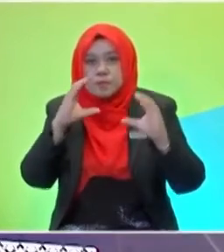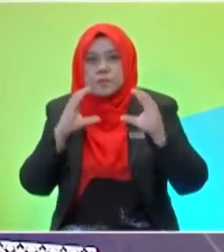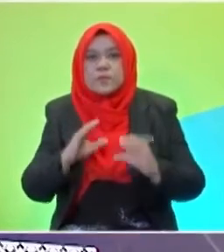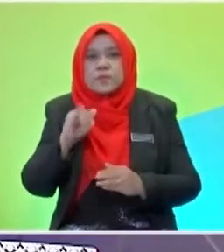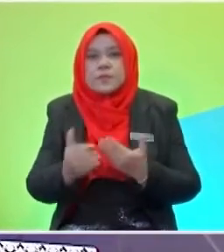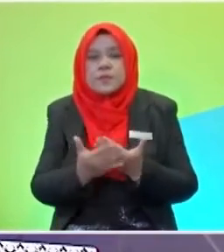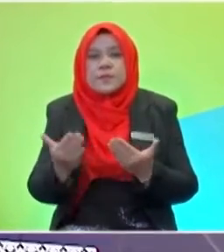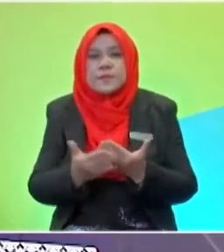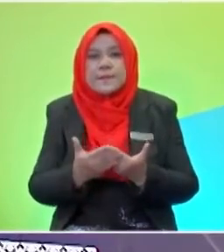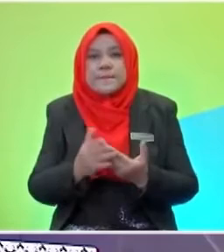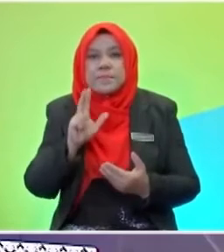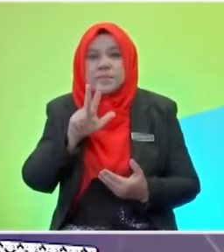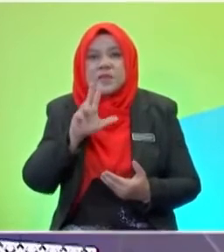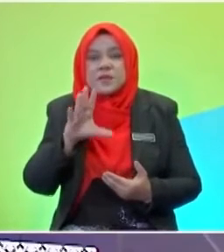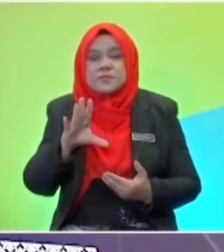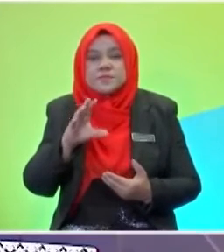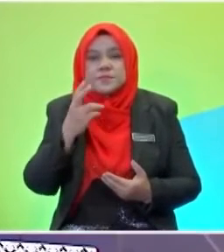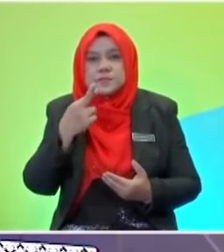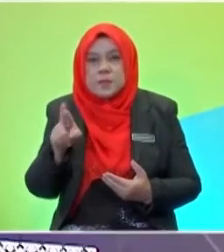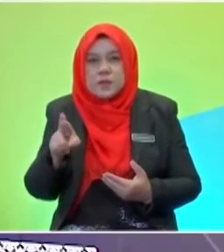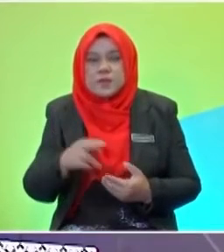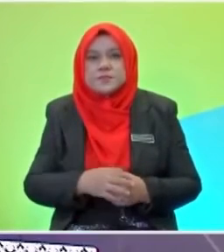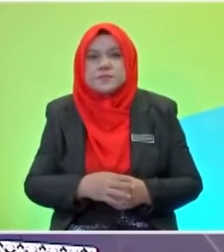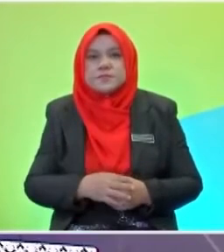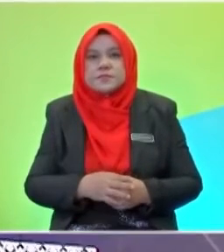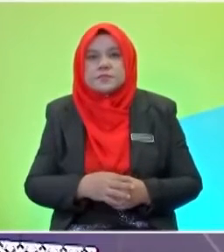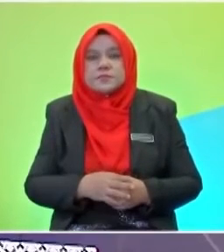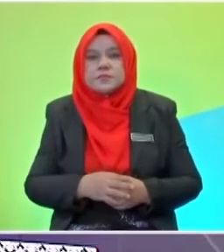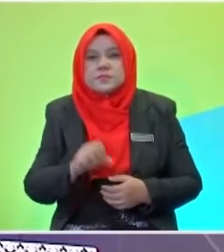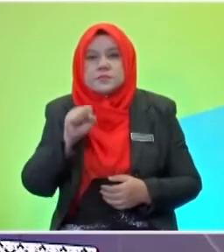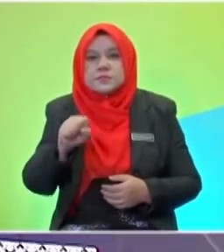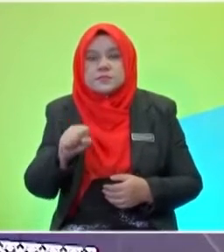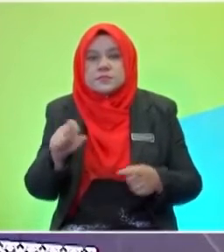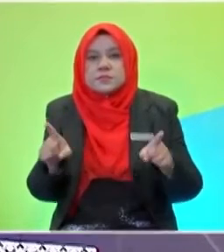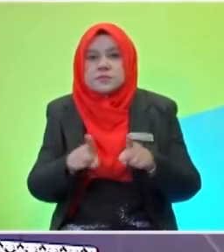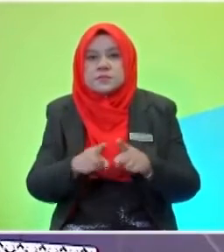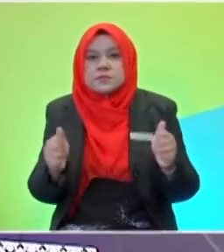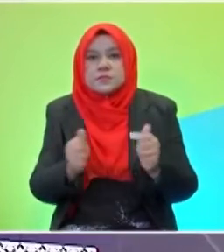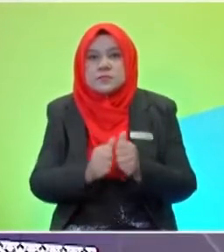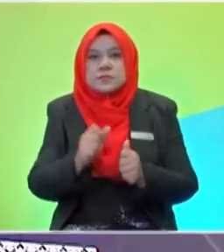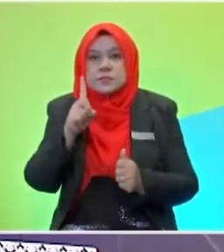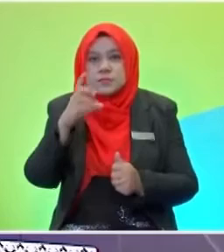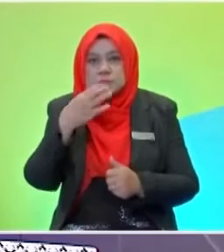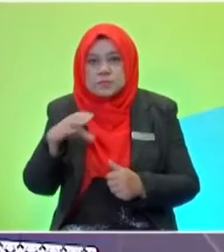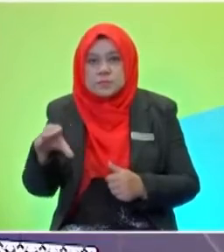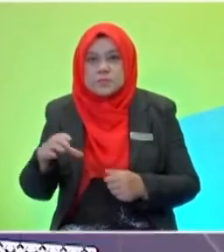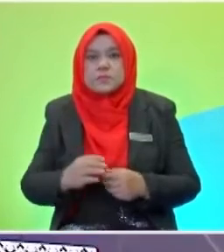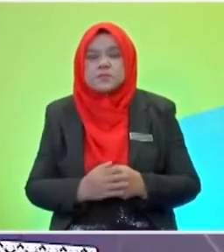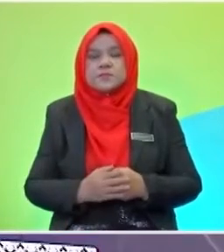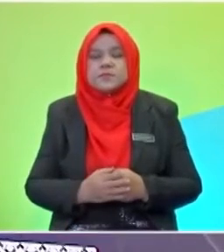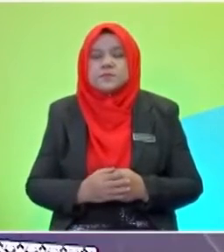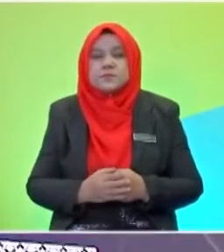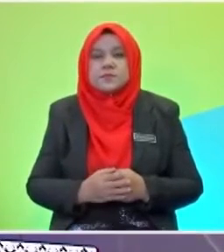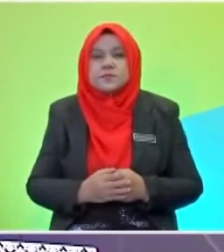with 35, you get 1. Here you divide with 35, you get 1. So S is equivalent to 100. 100. Okay, so